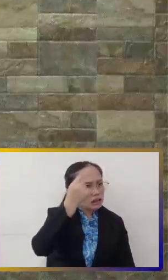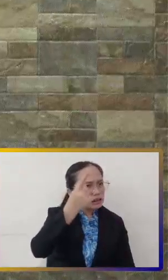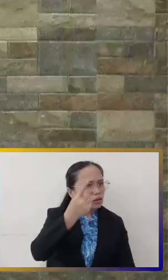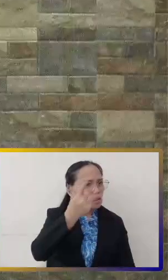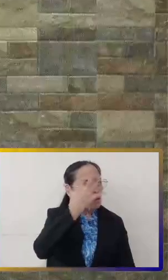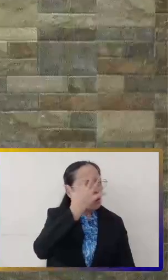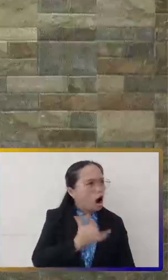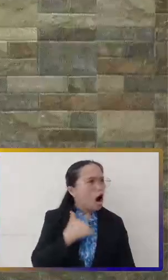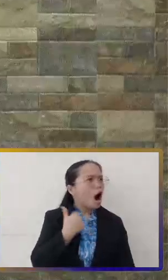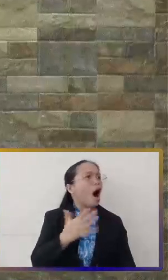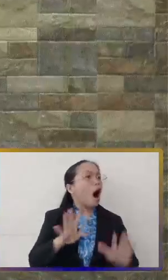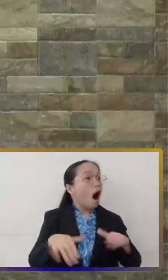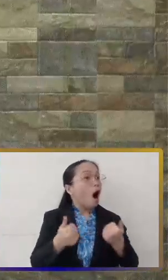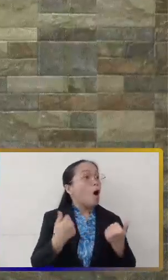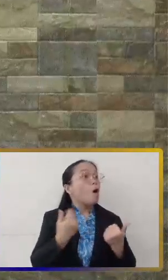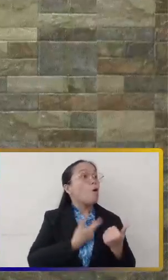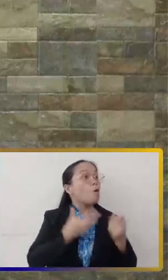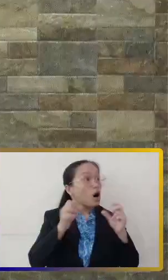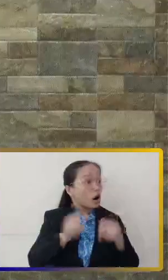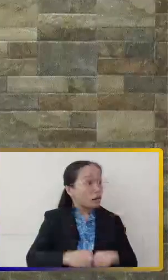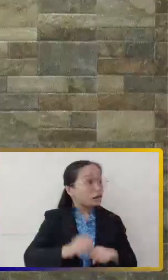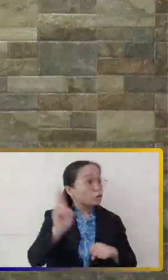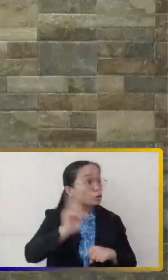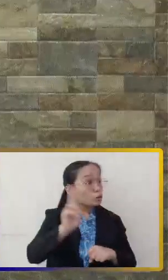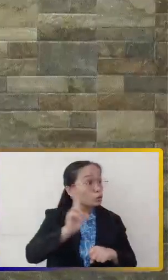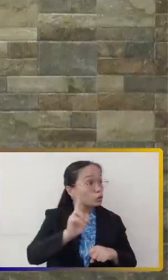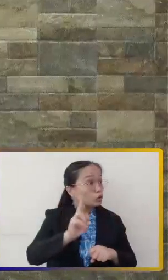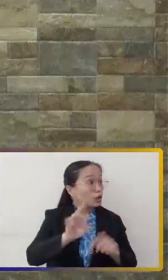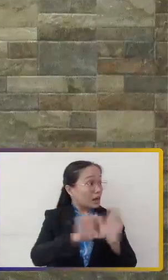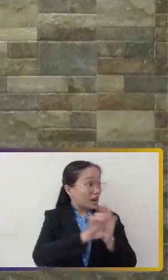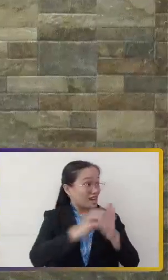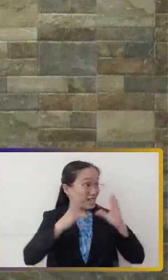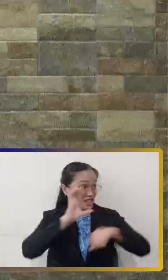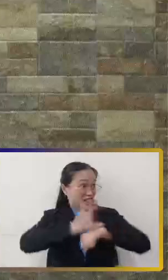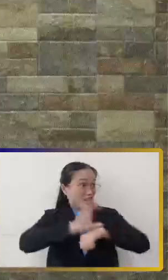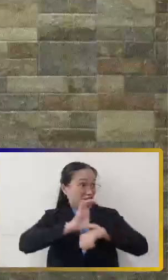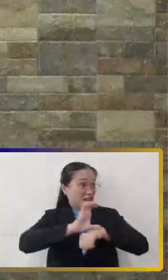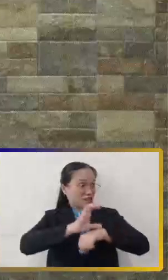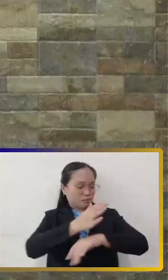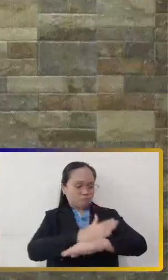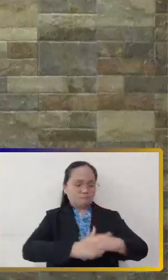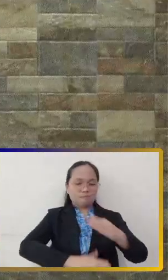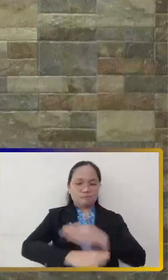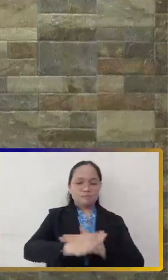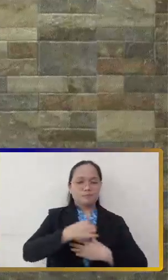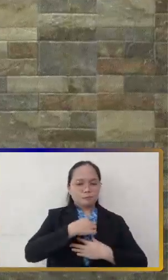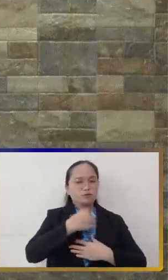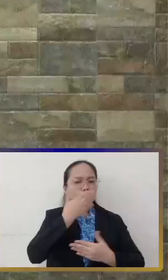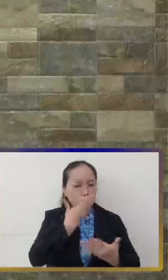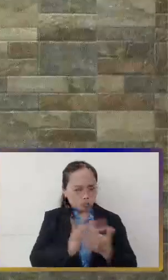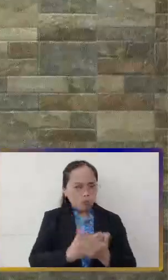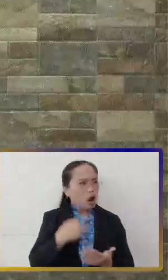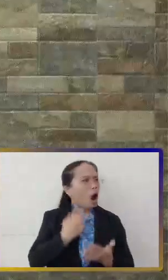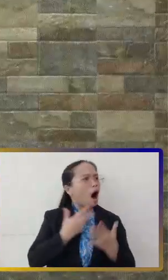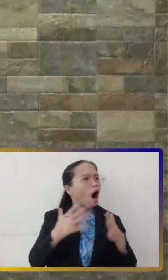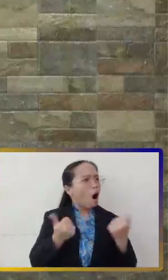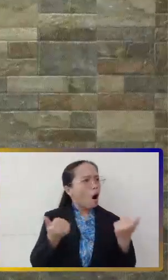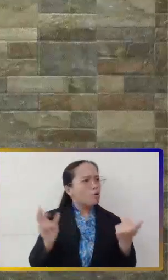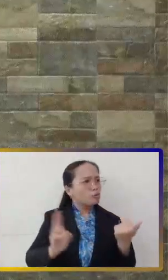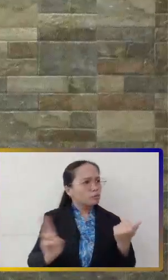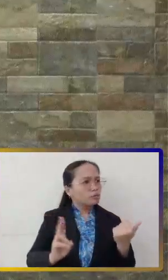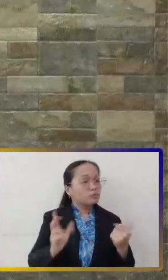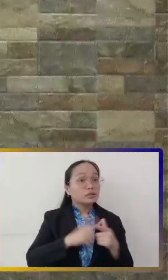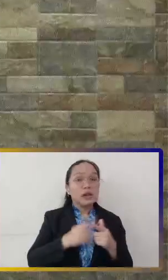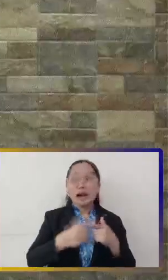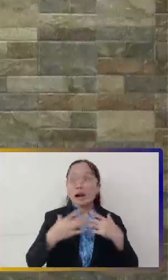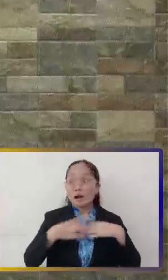natin gamitin yung damit na pang simba, pang worship. At alam din natin yung